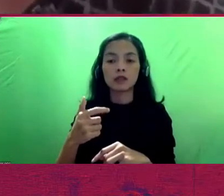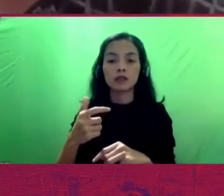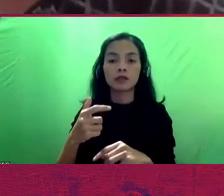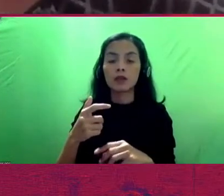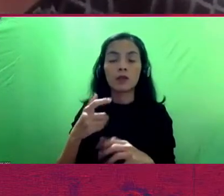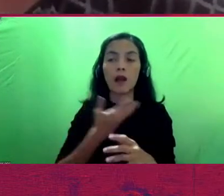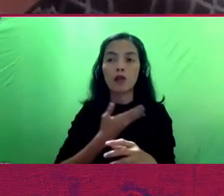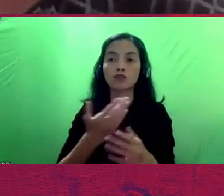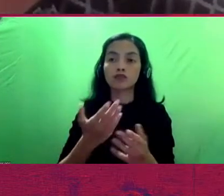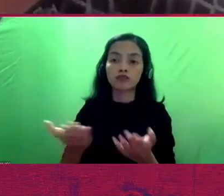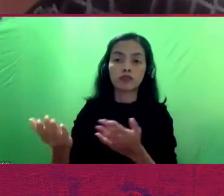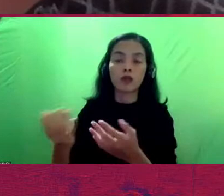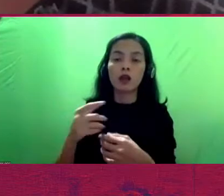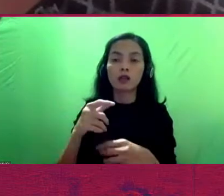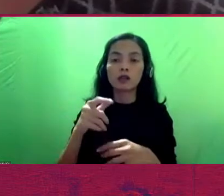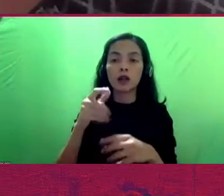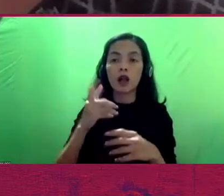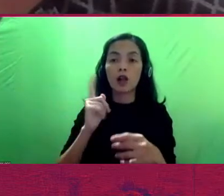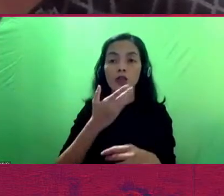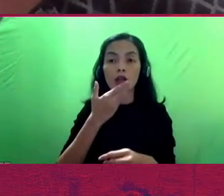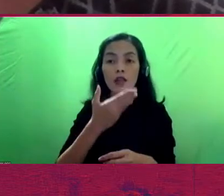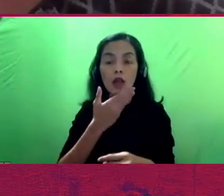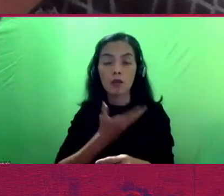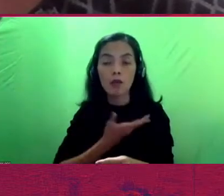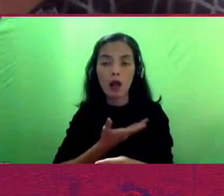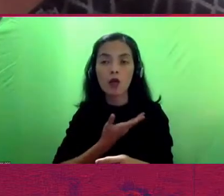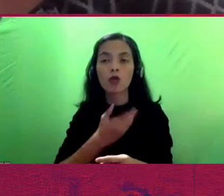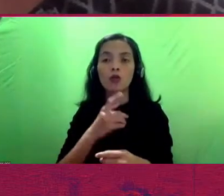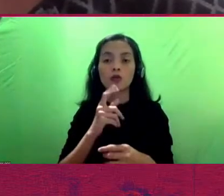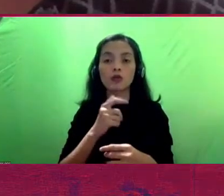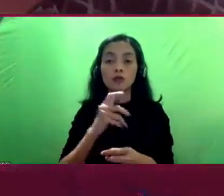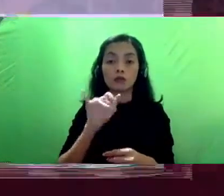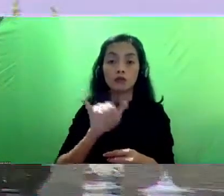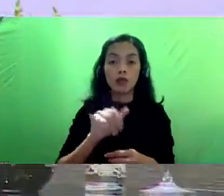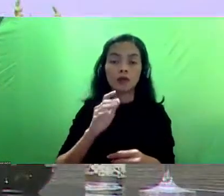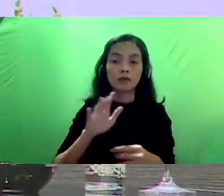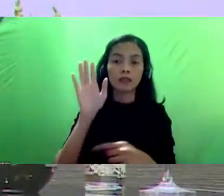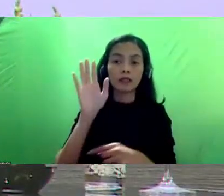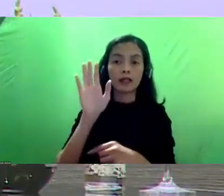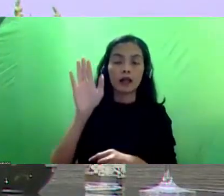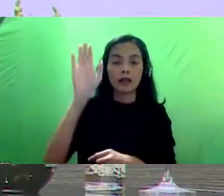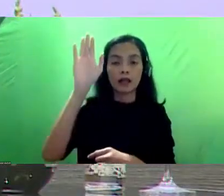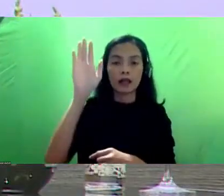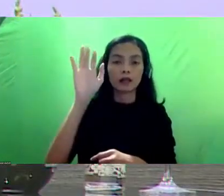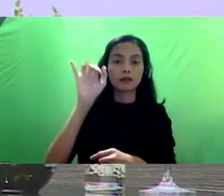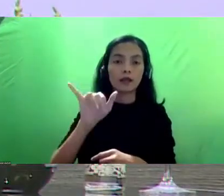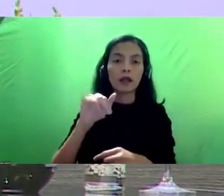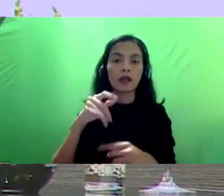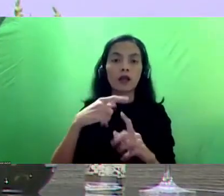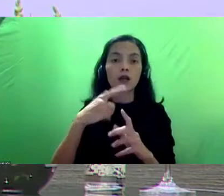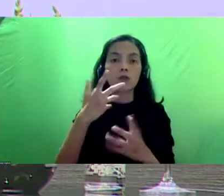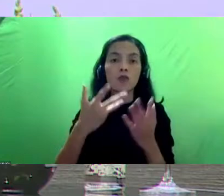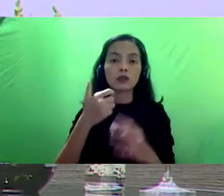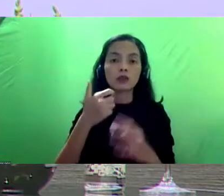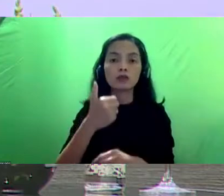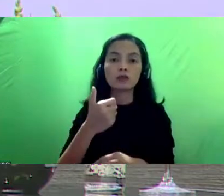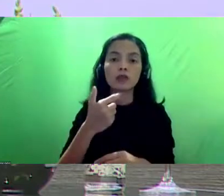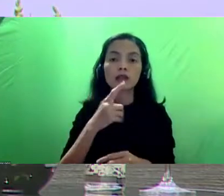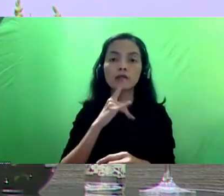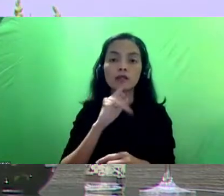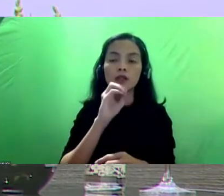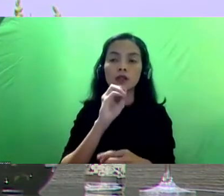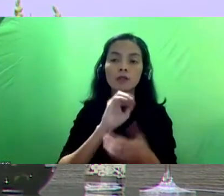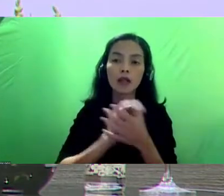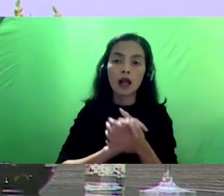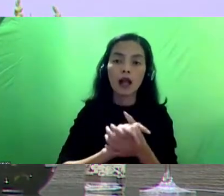like to raise some questions. You can do so by raising your hand, and then maybe mention your name and also your